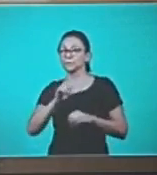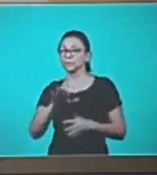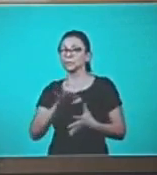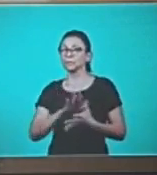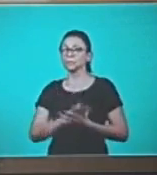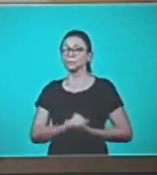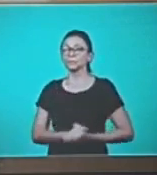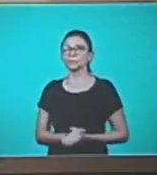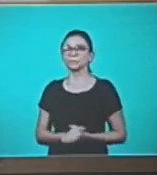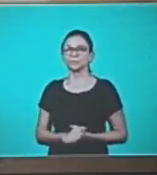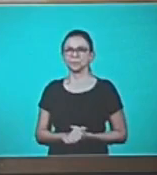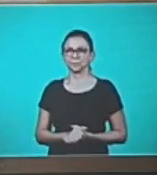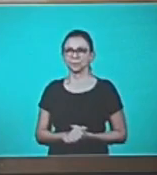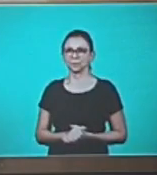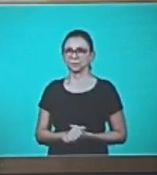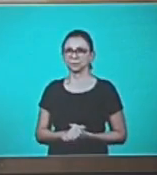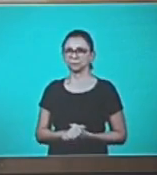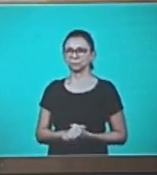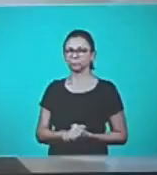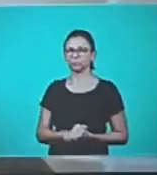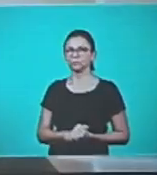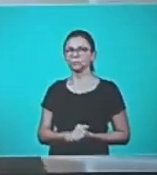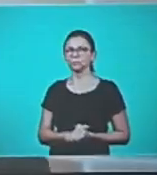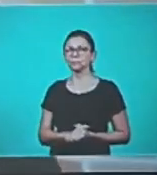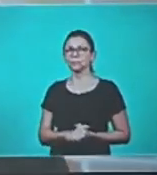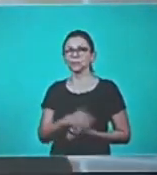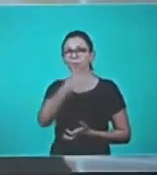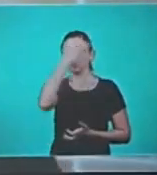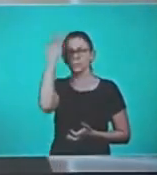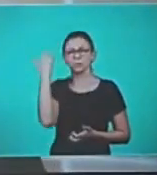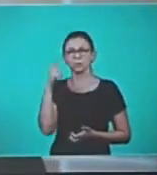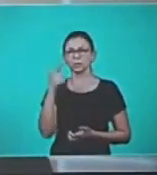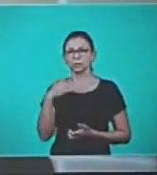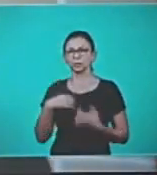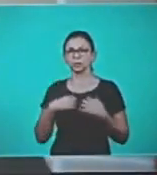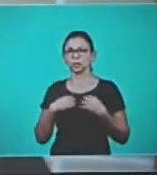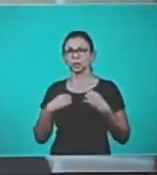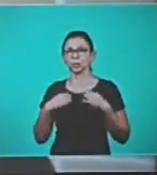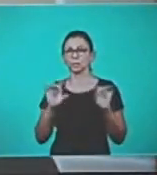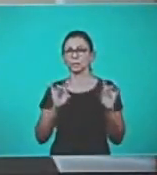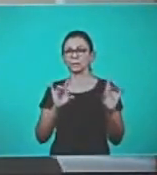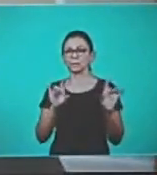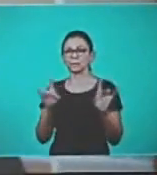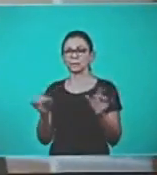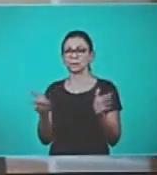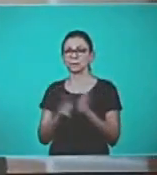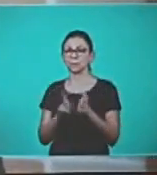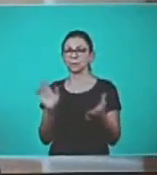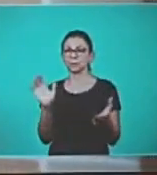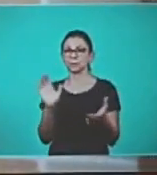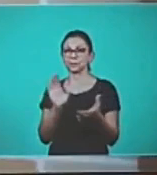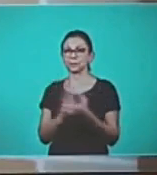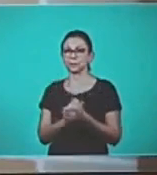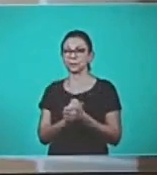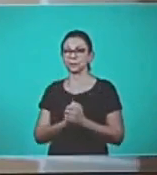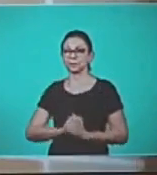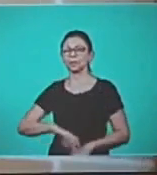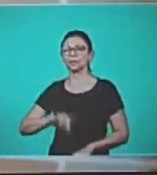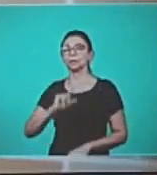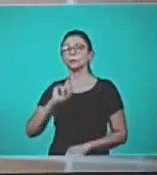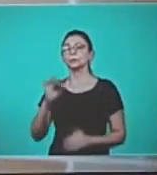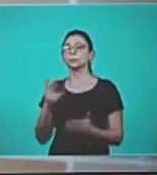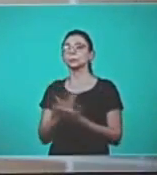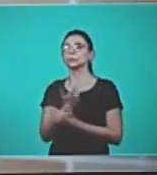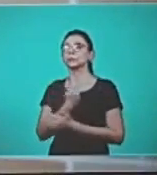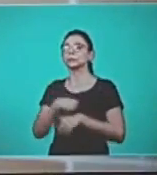saw a man that didn't have the proper attire. And what did he say? What did he speak to the ones who were there? He